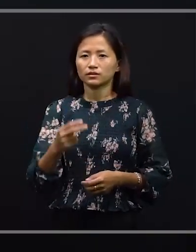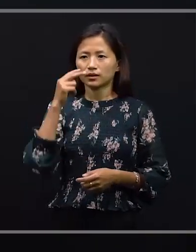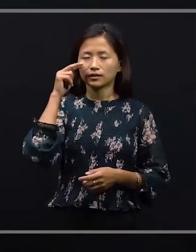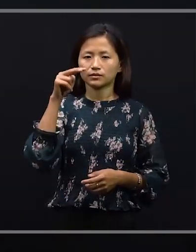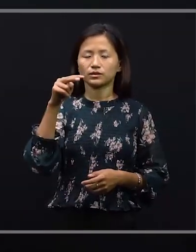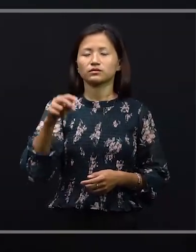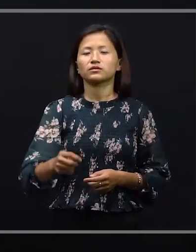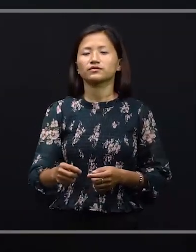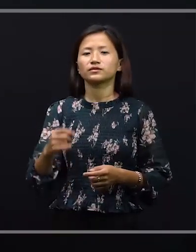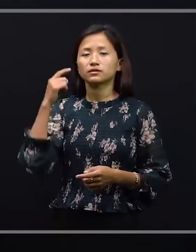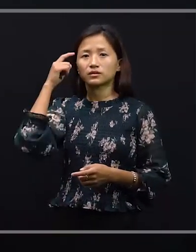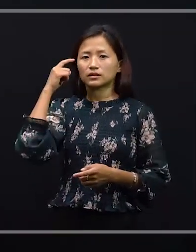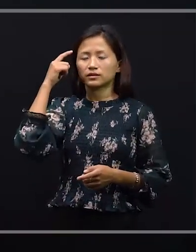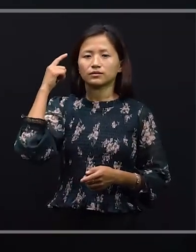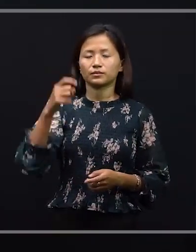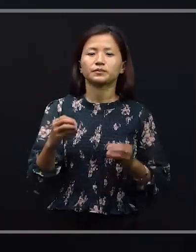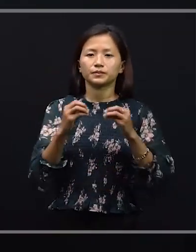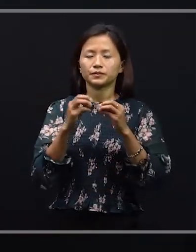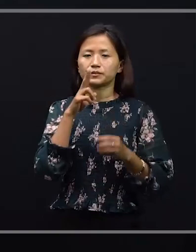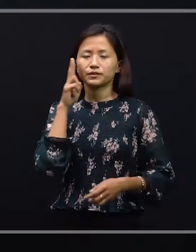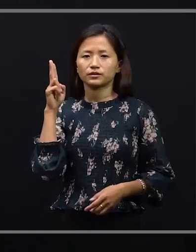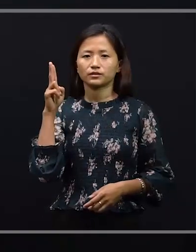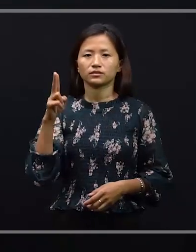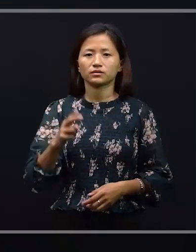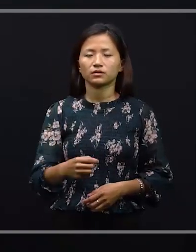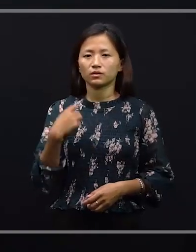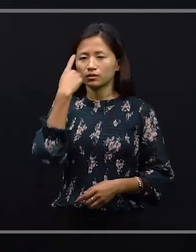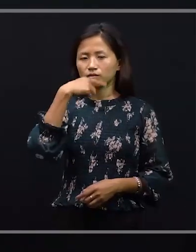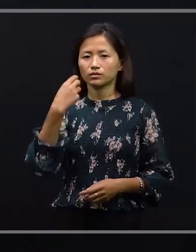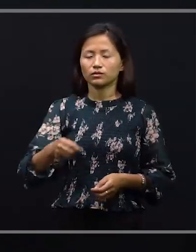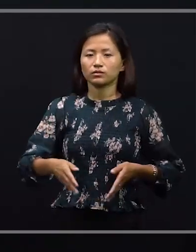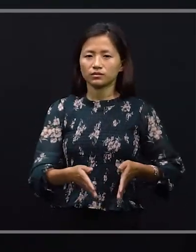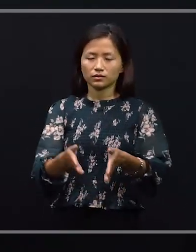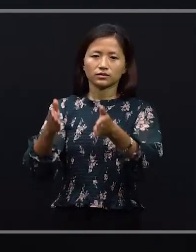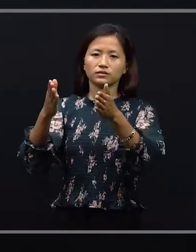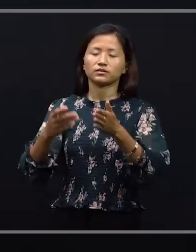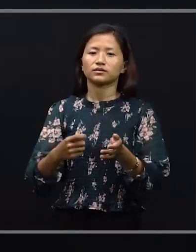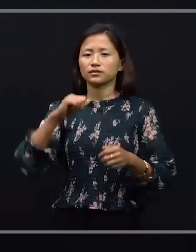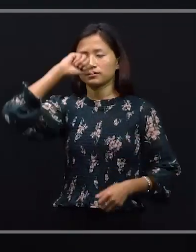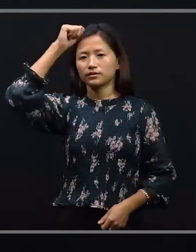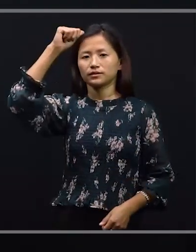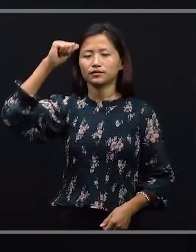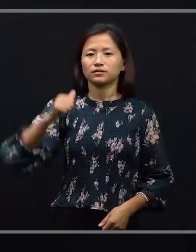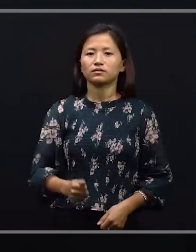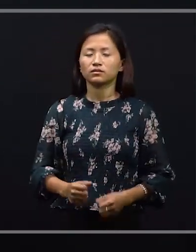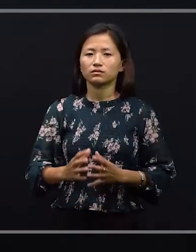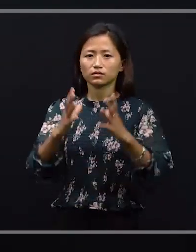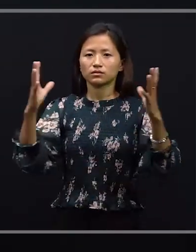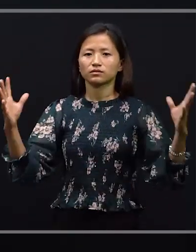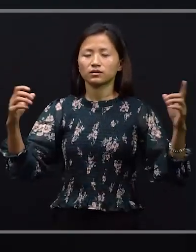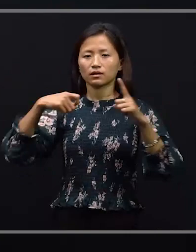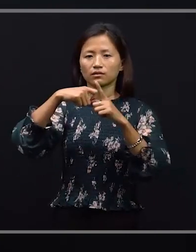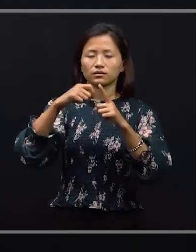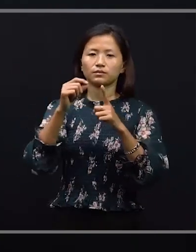those countries who do not want the Britishers to be ruling over India. So those countries, they gave lots of funds to this